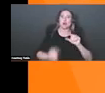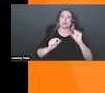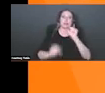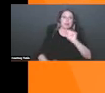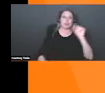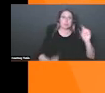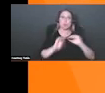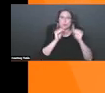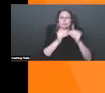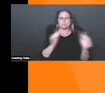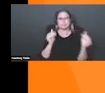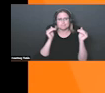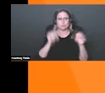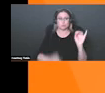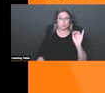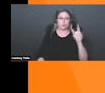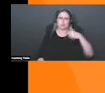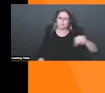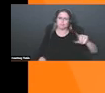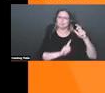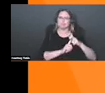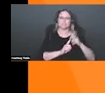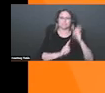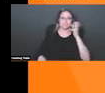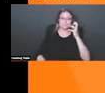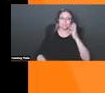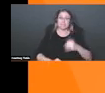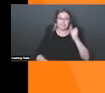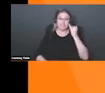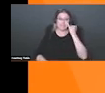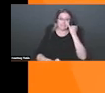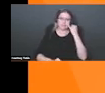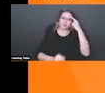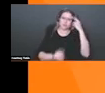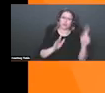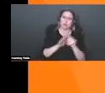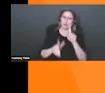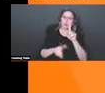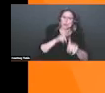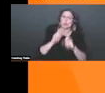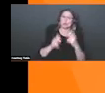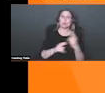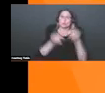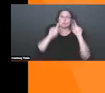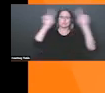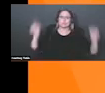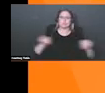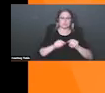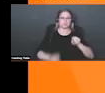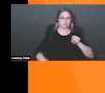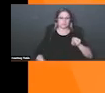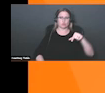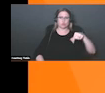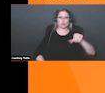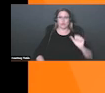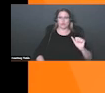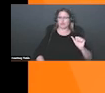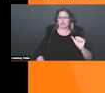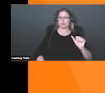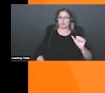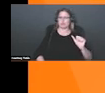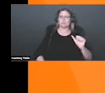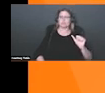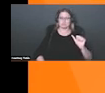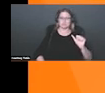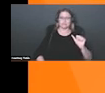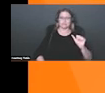we do encourage you to use the Q&A feature, and we will be monitoring your questions throughout today's call when the moment appears and Barbara